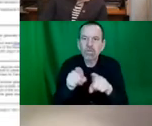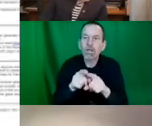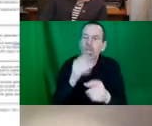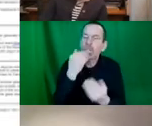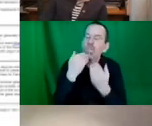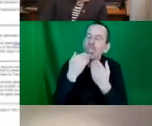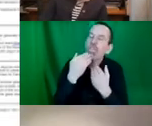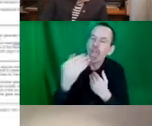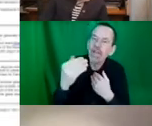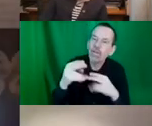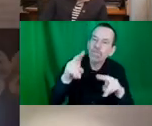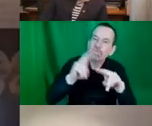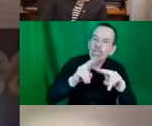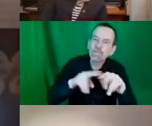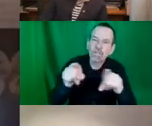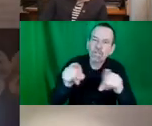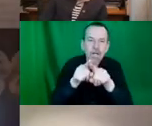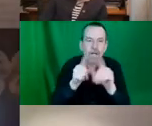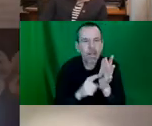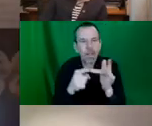so brilliantly.